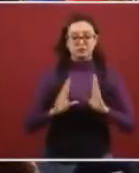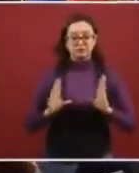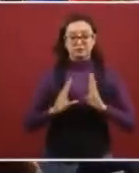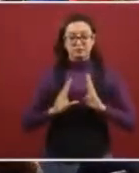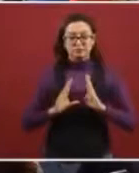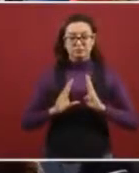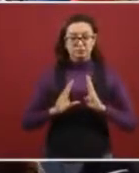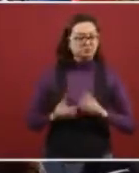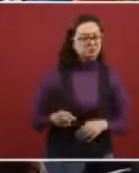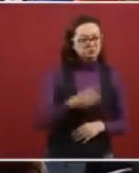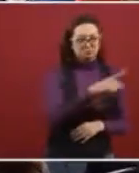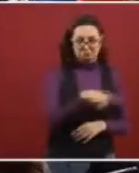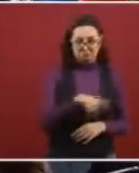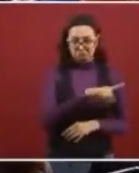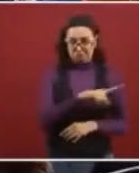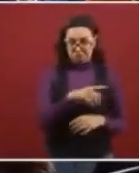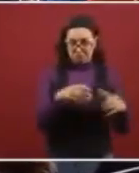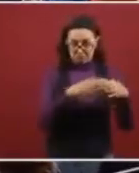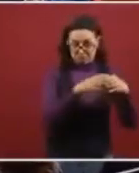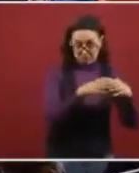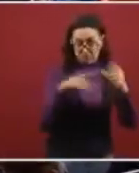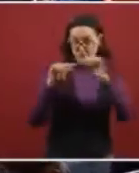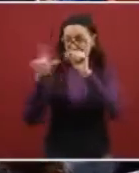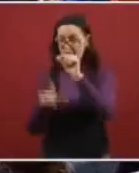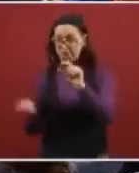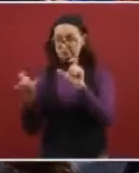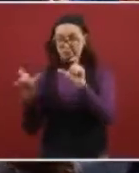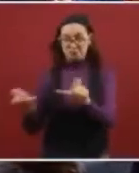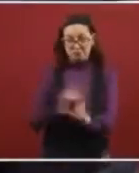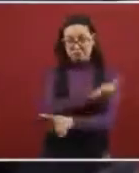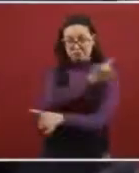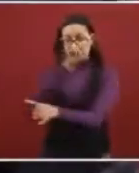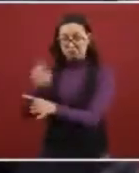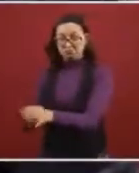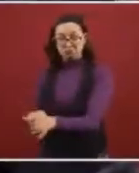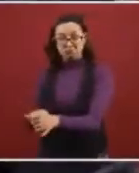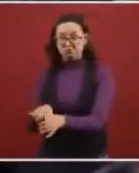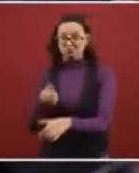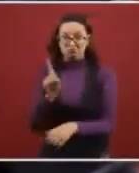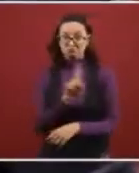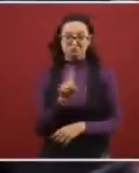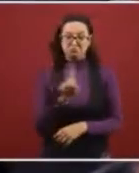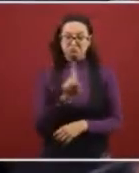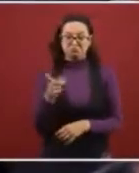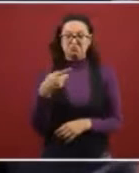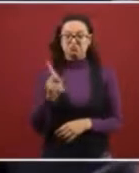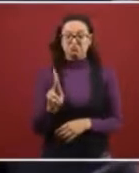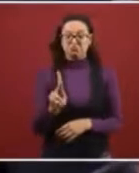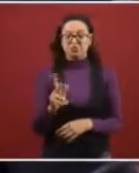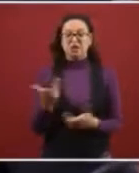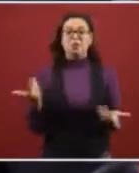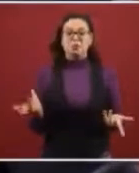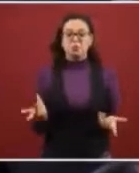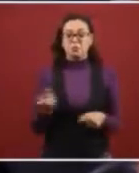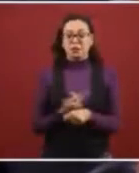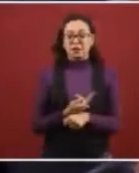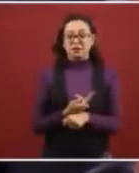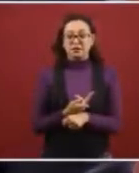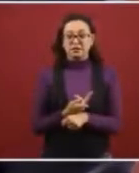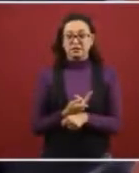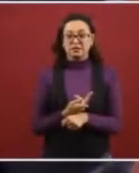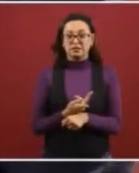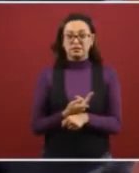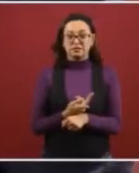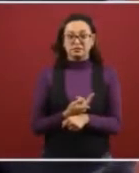pasado a formar parte and they had not passed to form part of the National Guard, but they were going to pass because la the